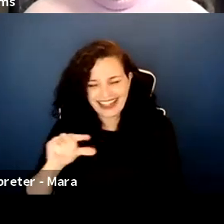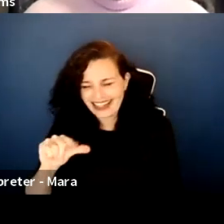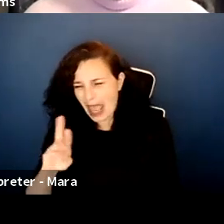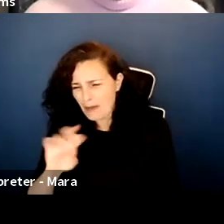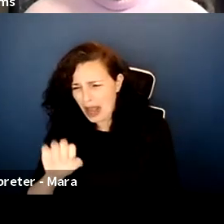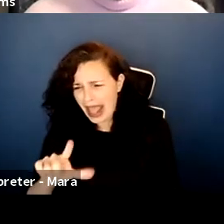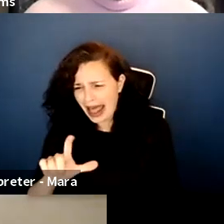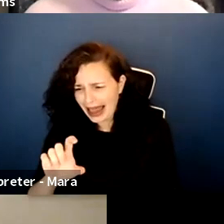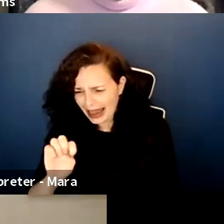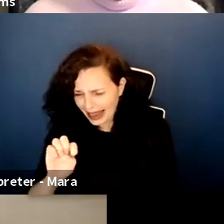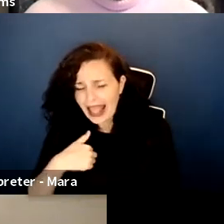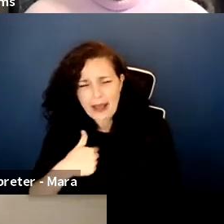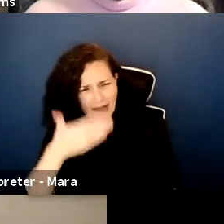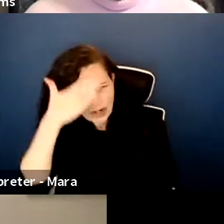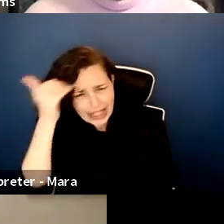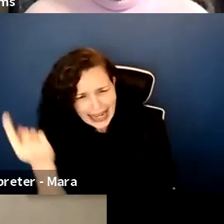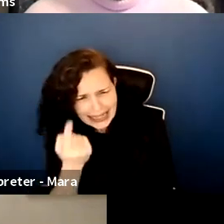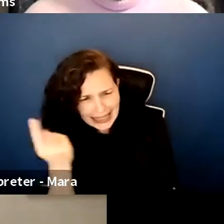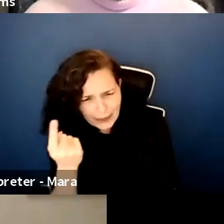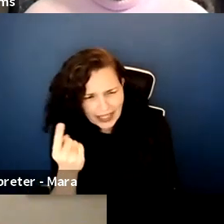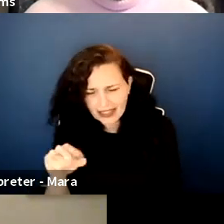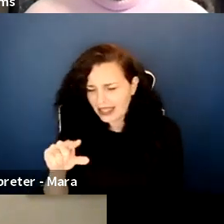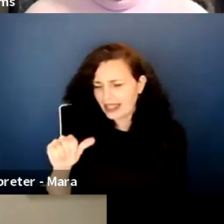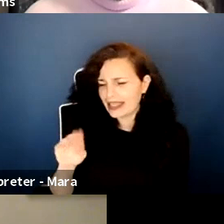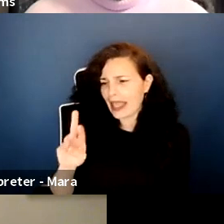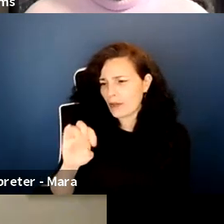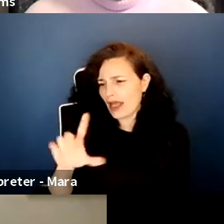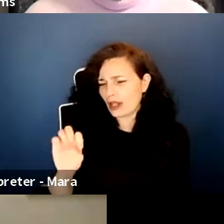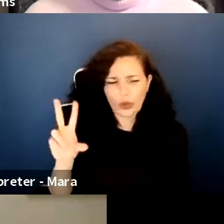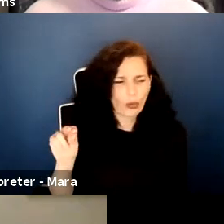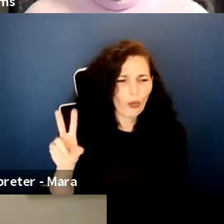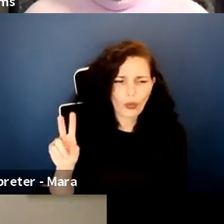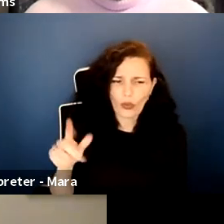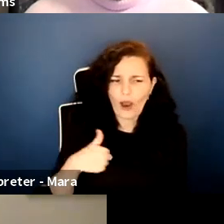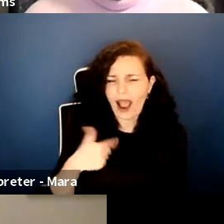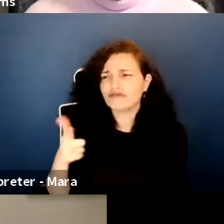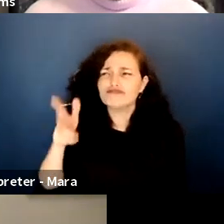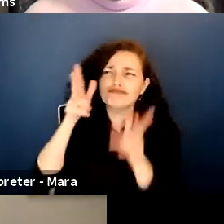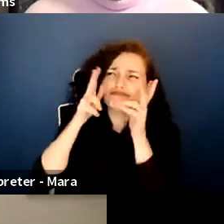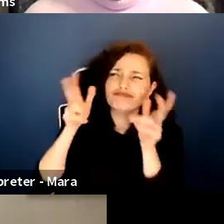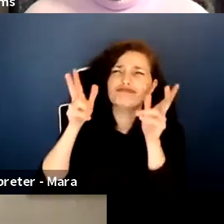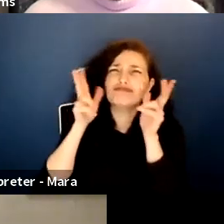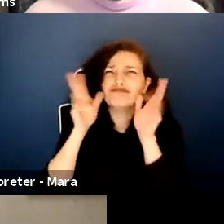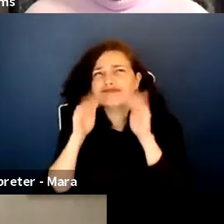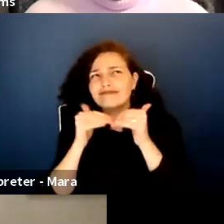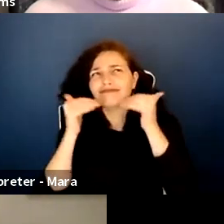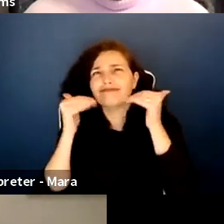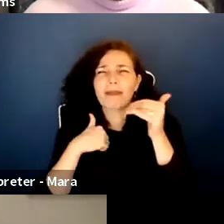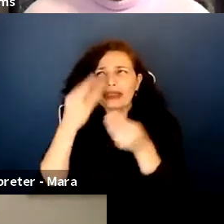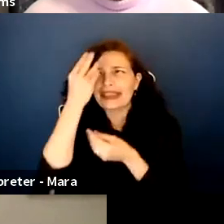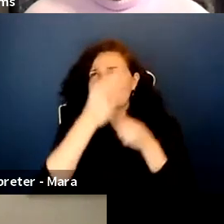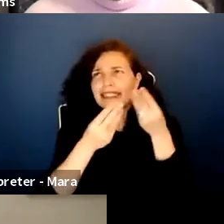I am literally listening to you guys. I'm smiling. I'm thinking about this. Actually,